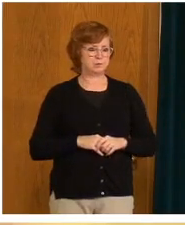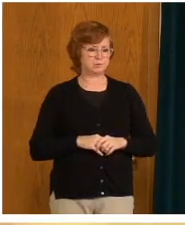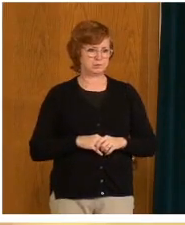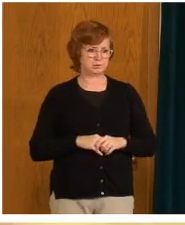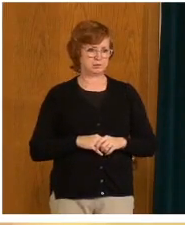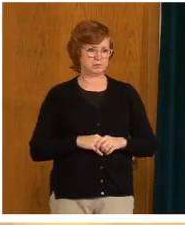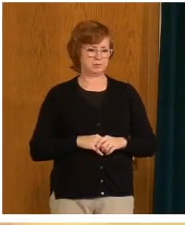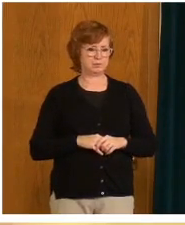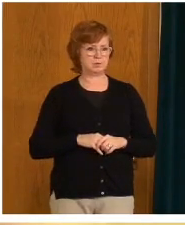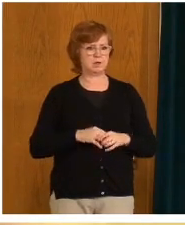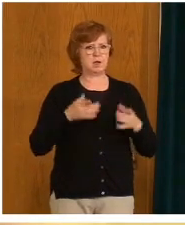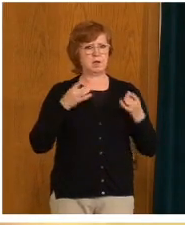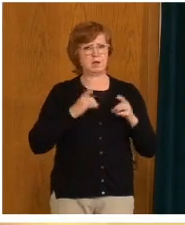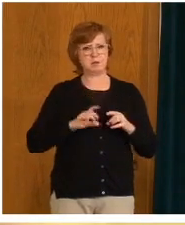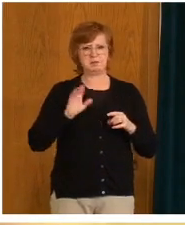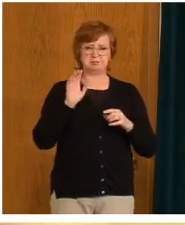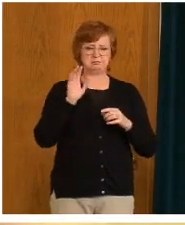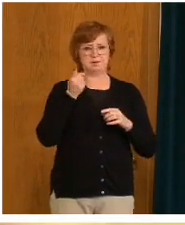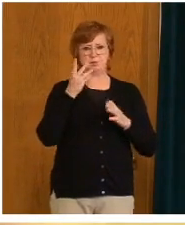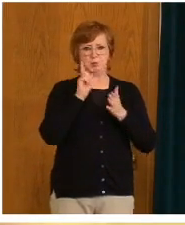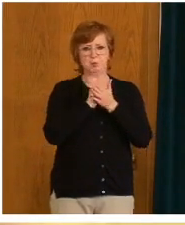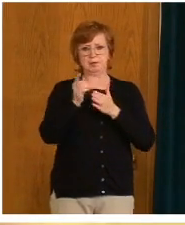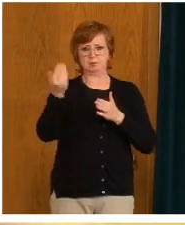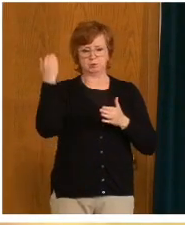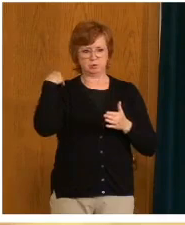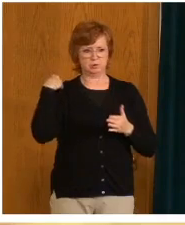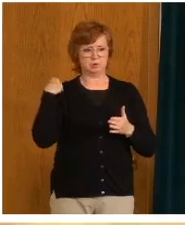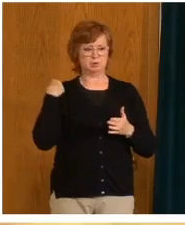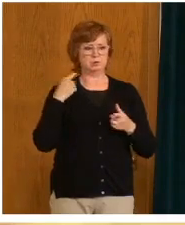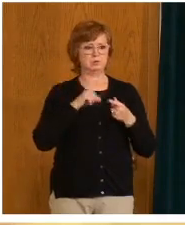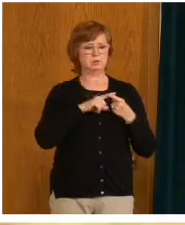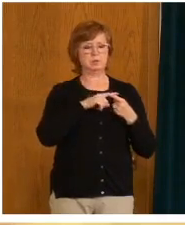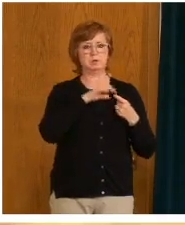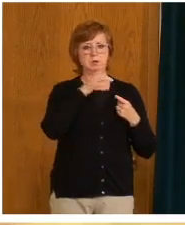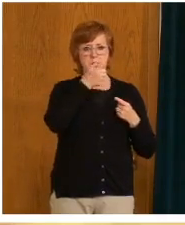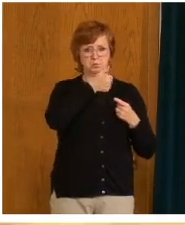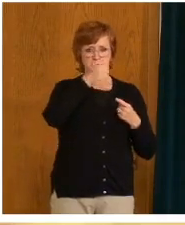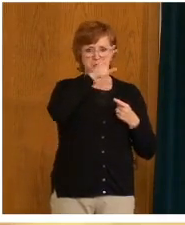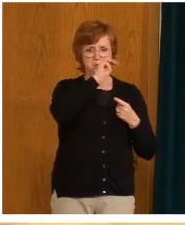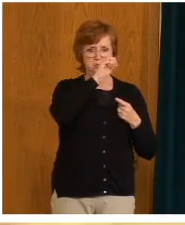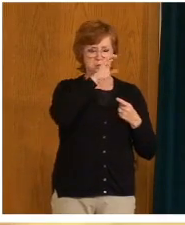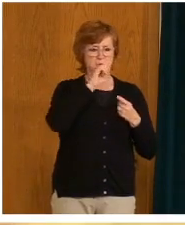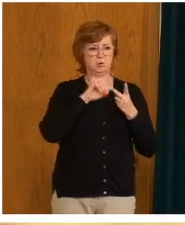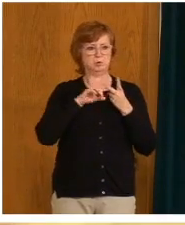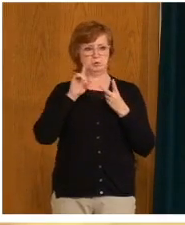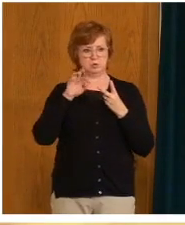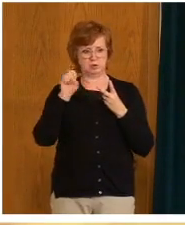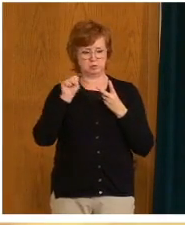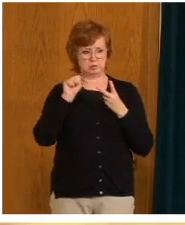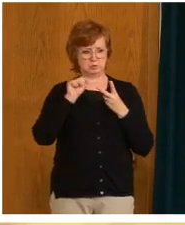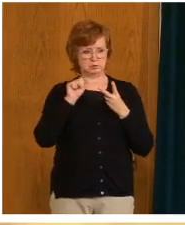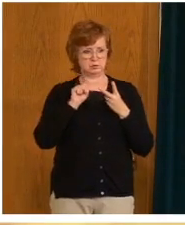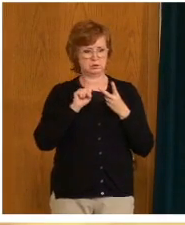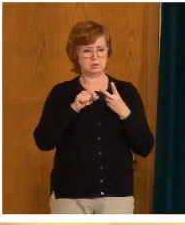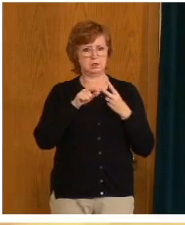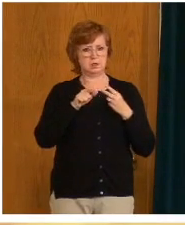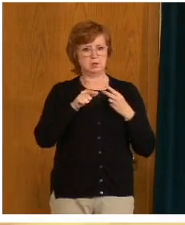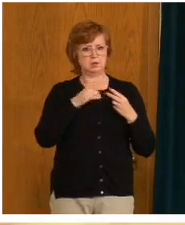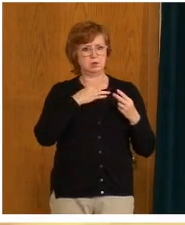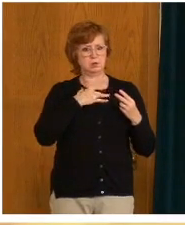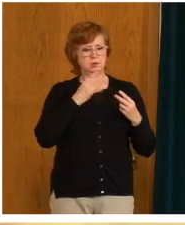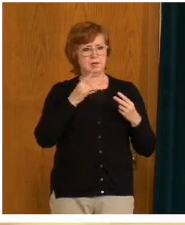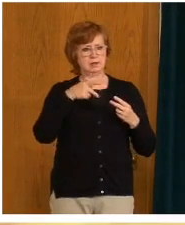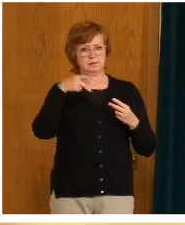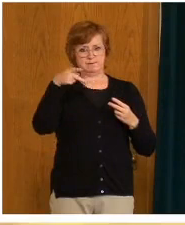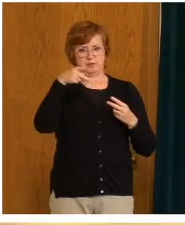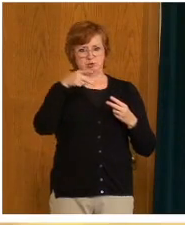Just a few weeks ago, both you, Mr. Premier, and Dr. Shahab, you were pretty confident about using Pfizer for second